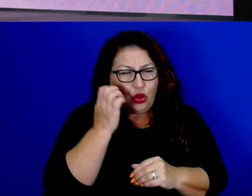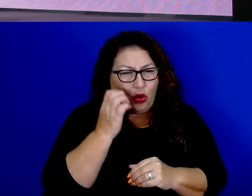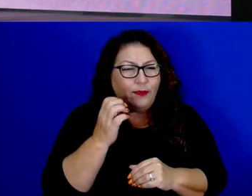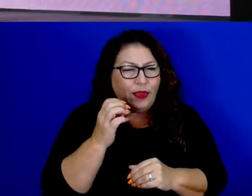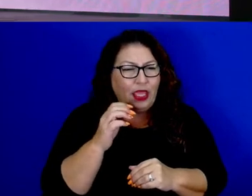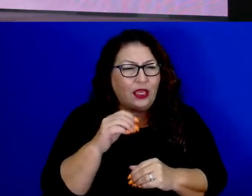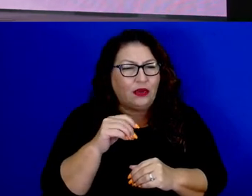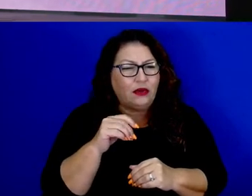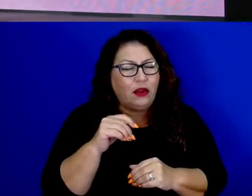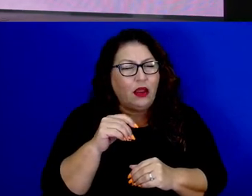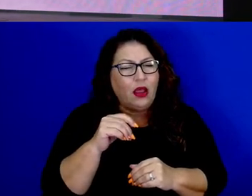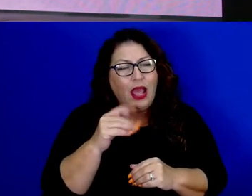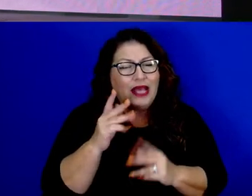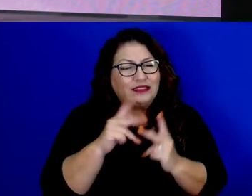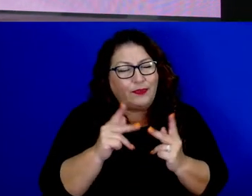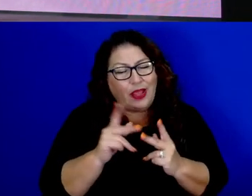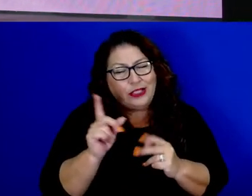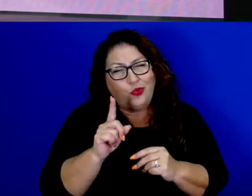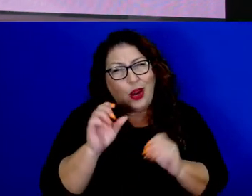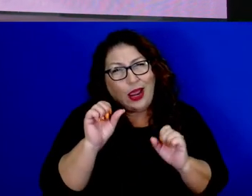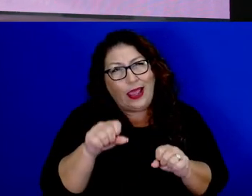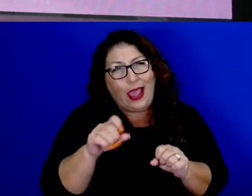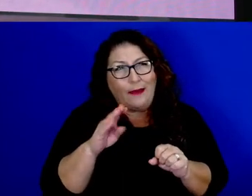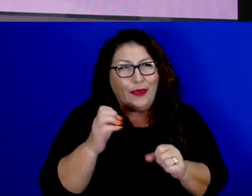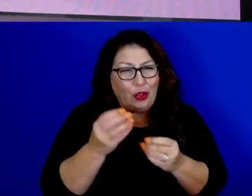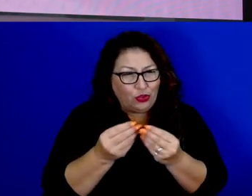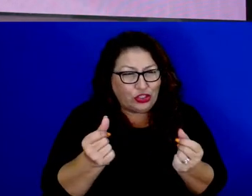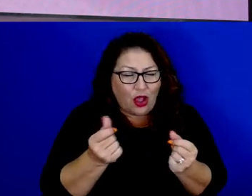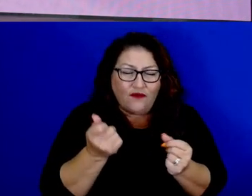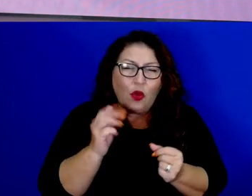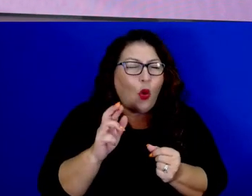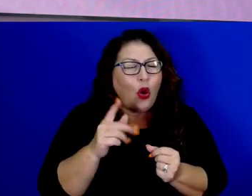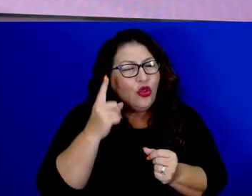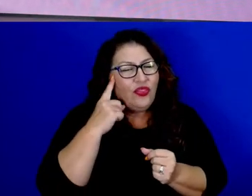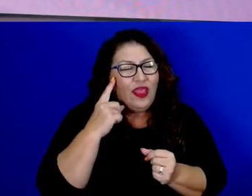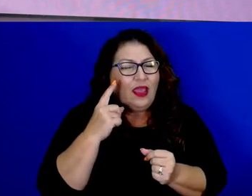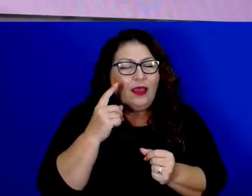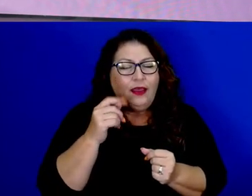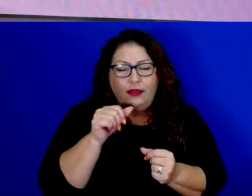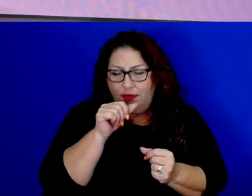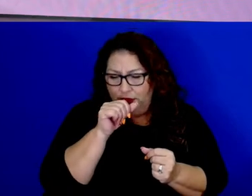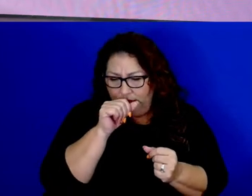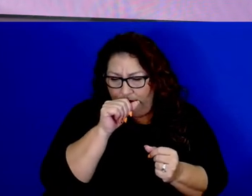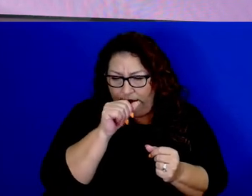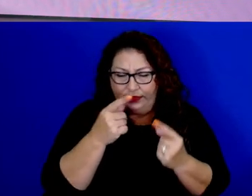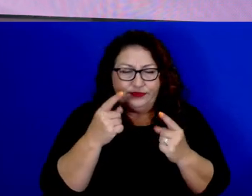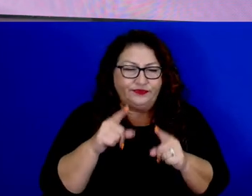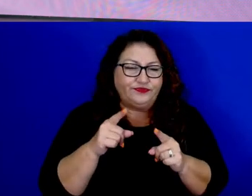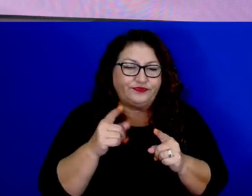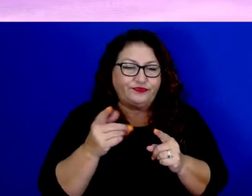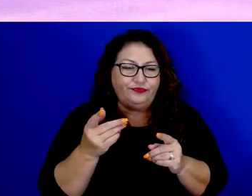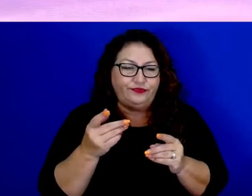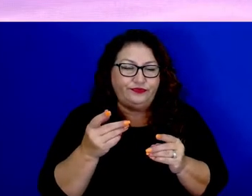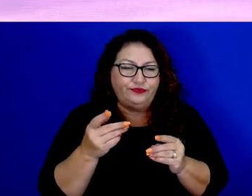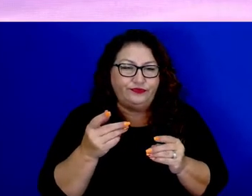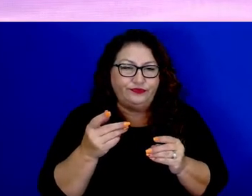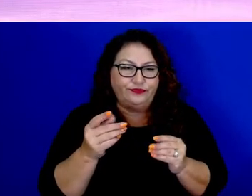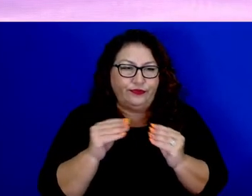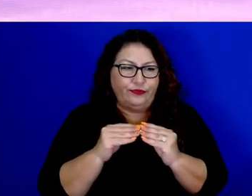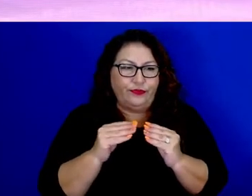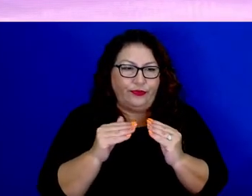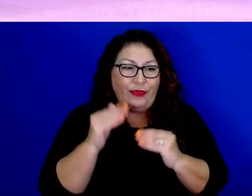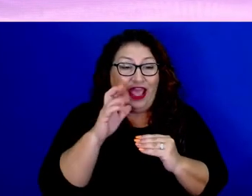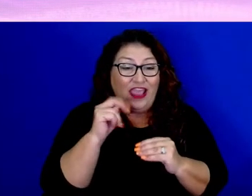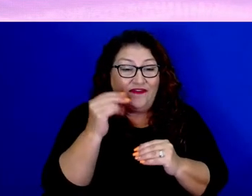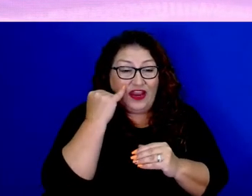this can perhaps be resolved, or do you think it happens on a more local level, even if the money is coming out of